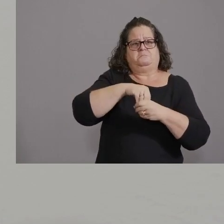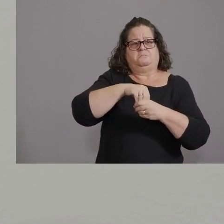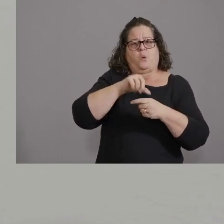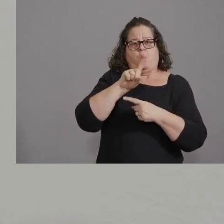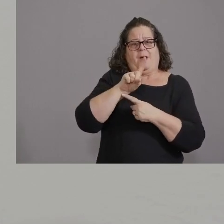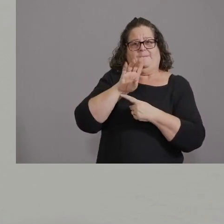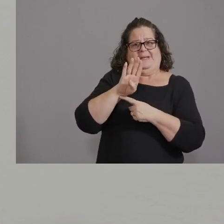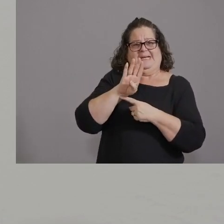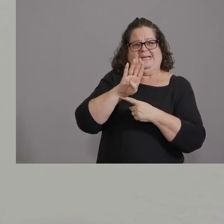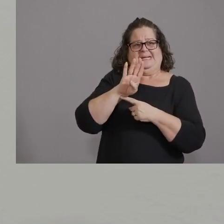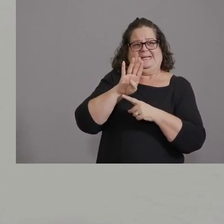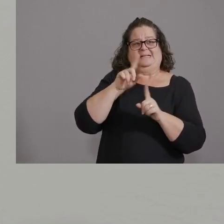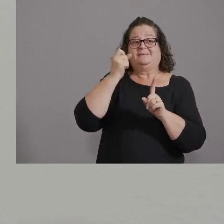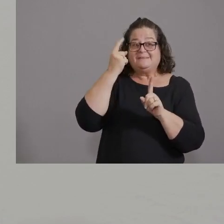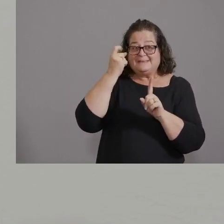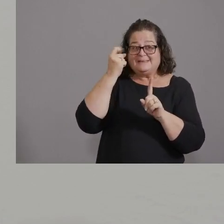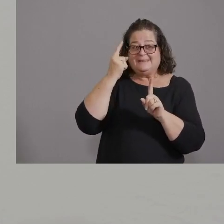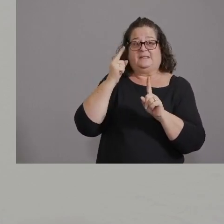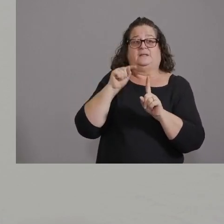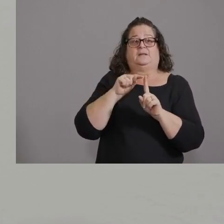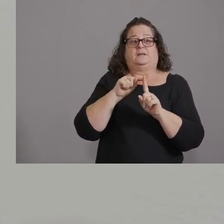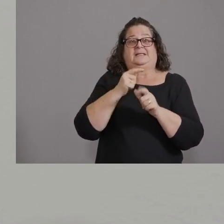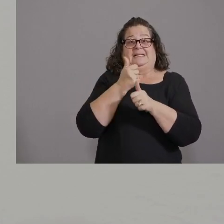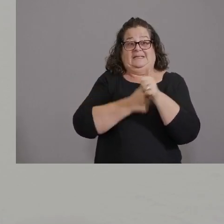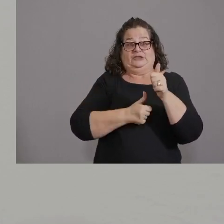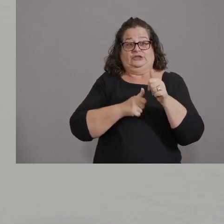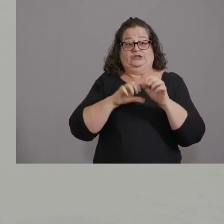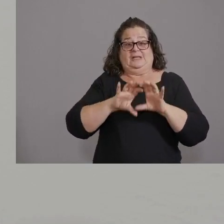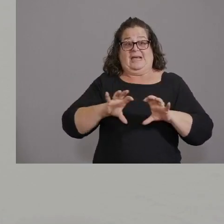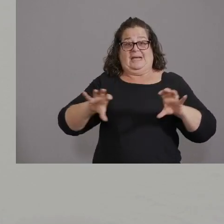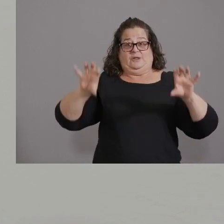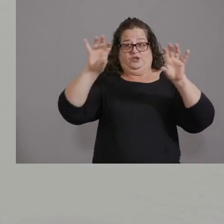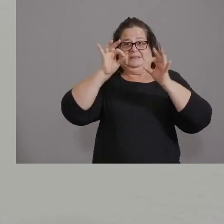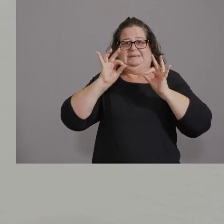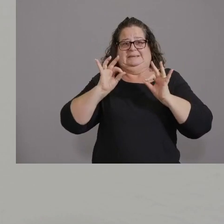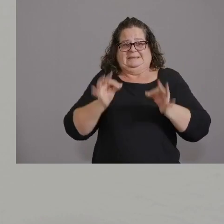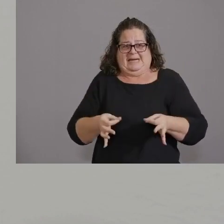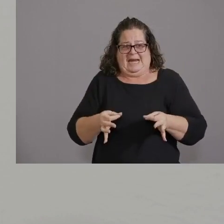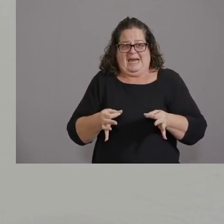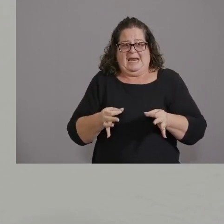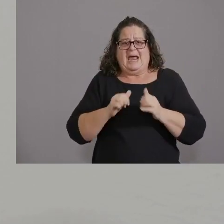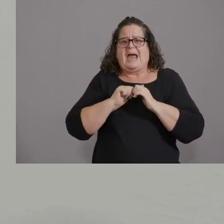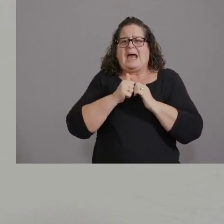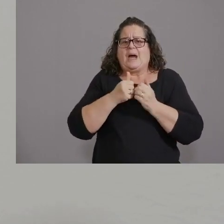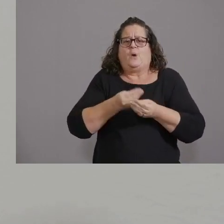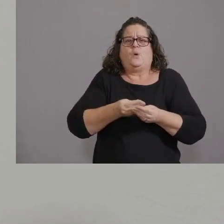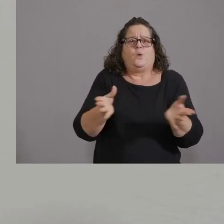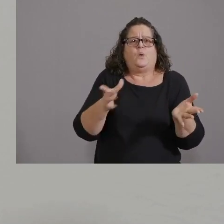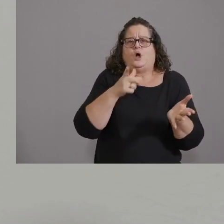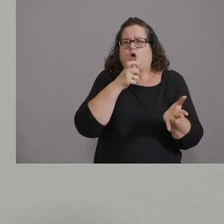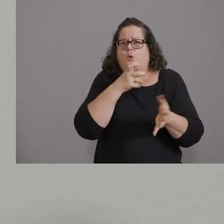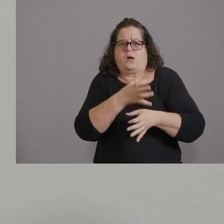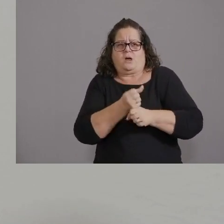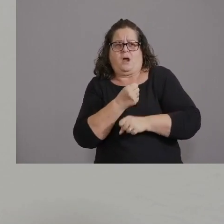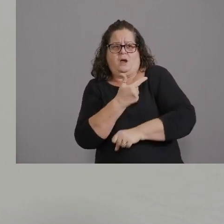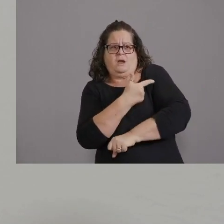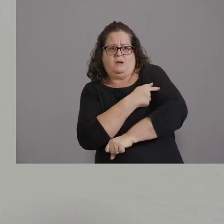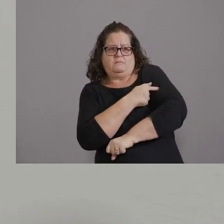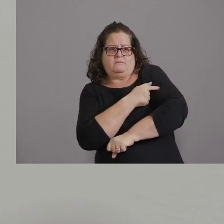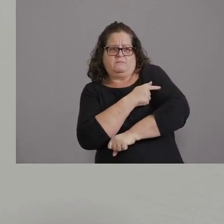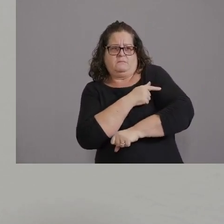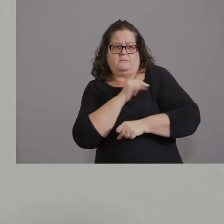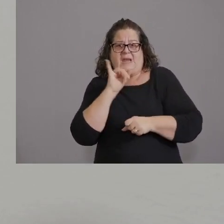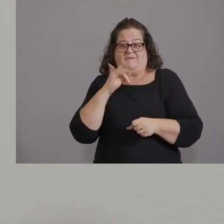make the decision based on their specific vaccine doses and their specific plans, whether or not they have the vaccine